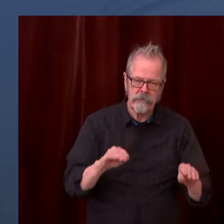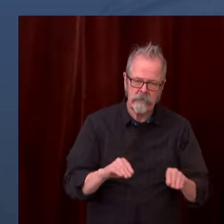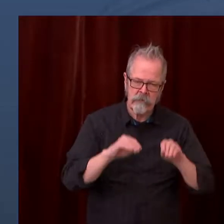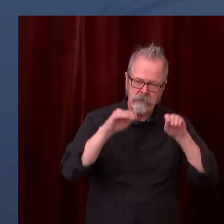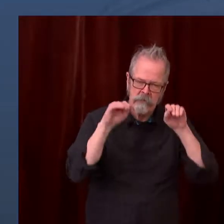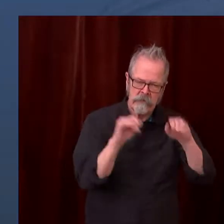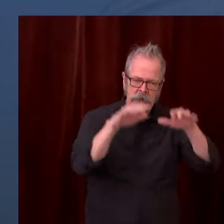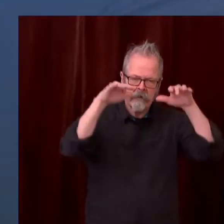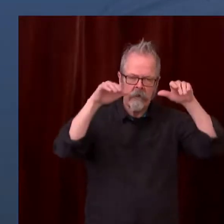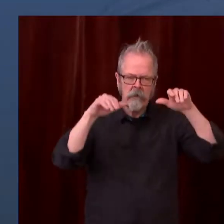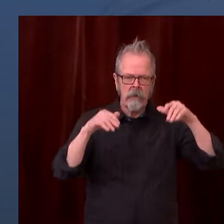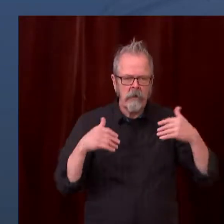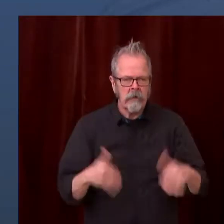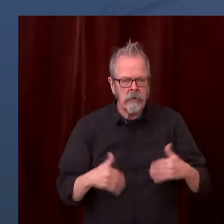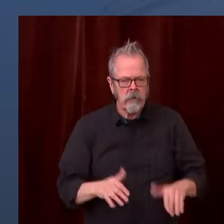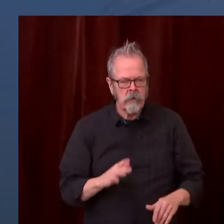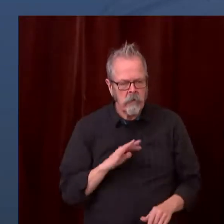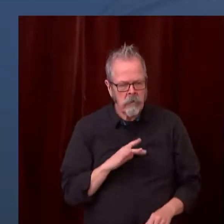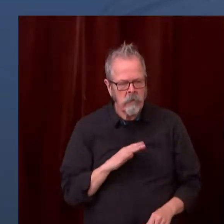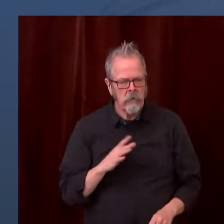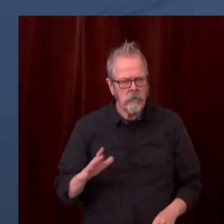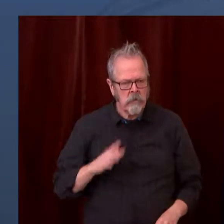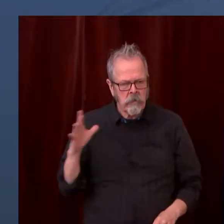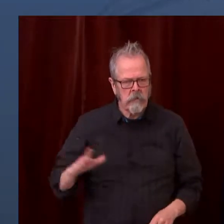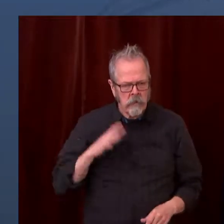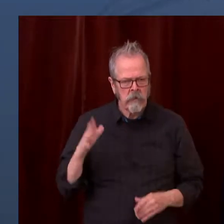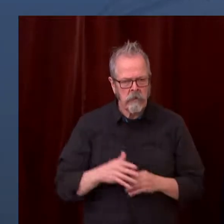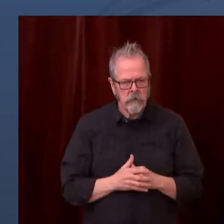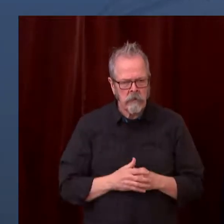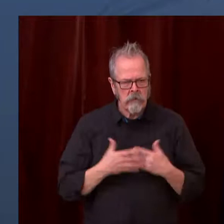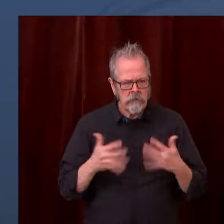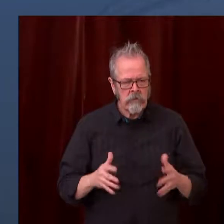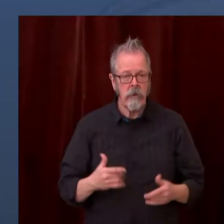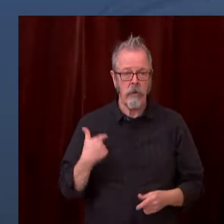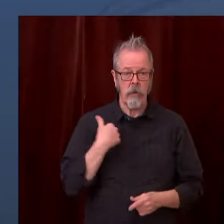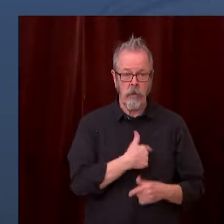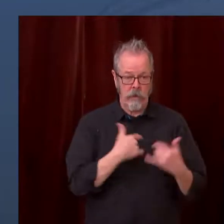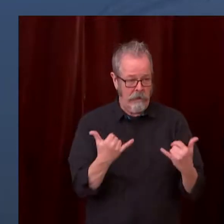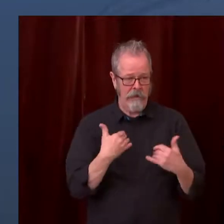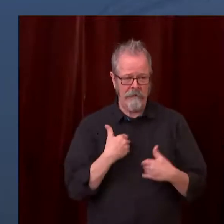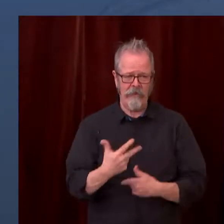we were to be in this place to have 3 vaccines that can save your life,